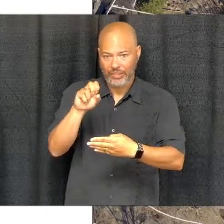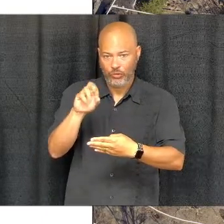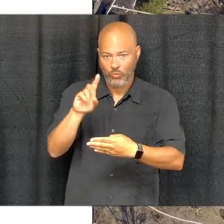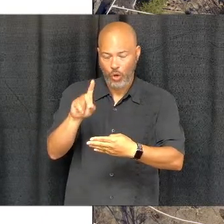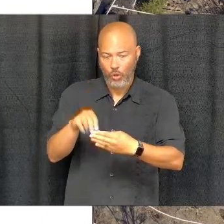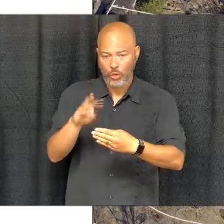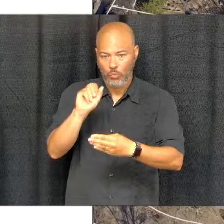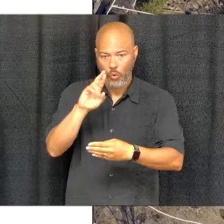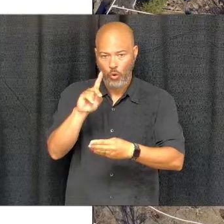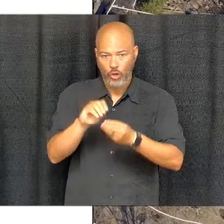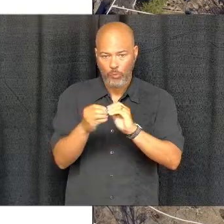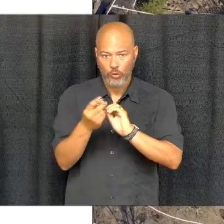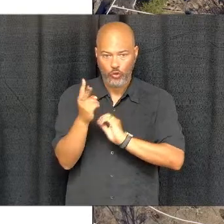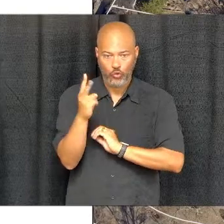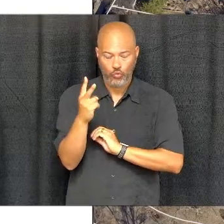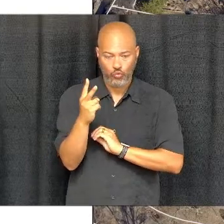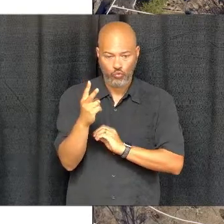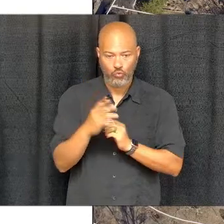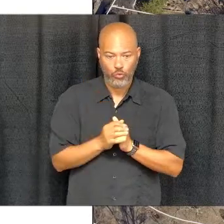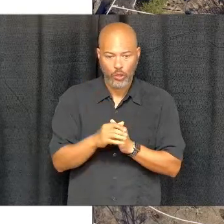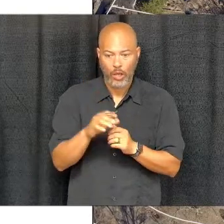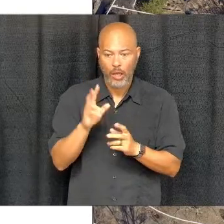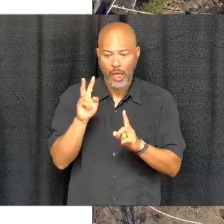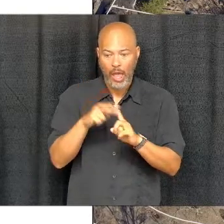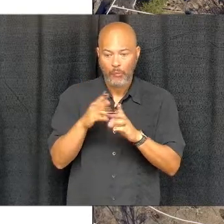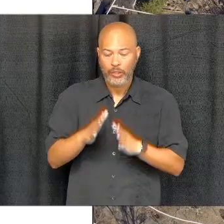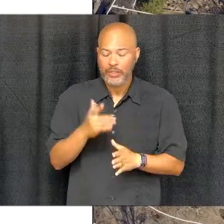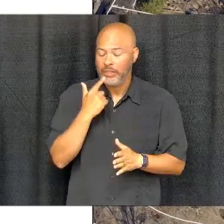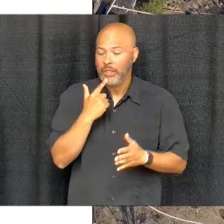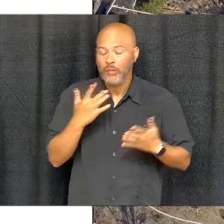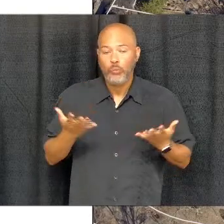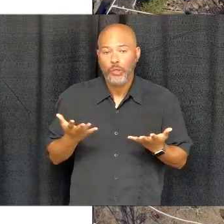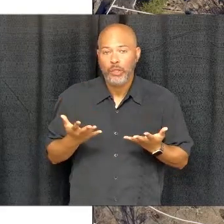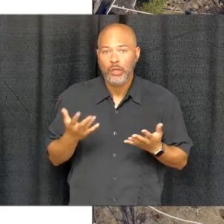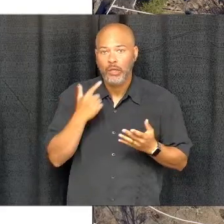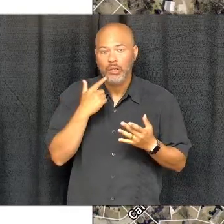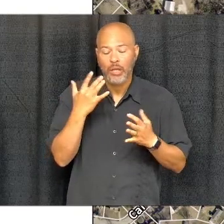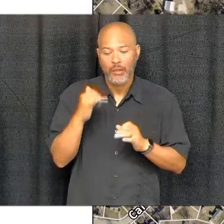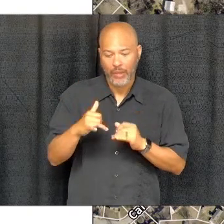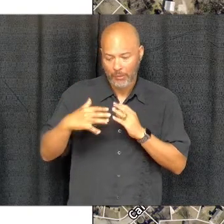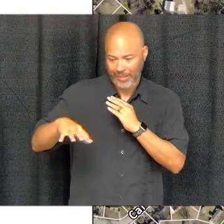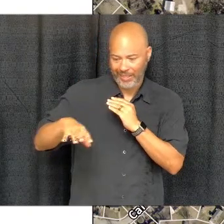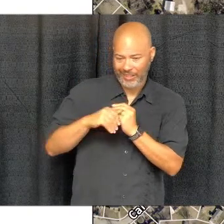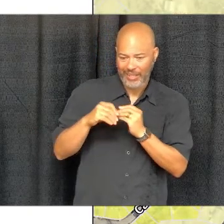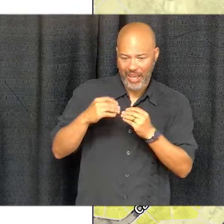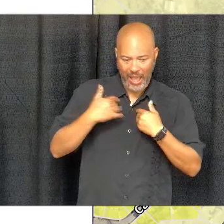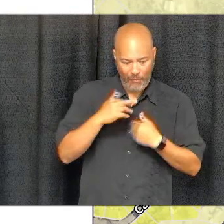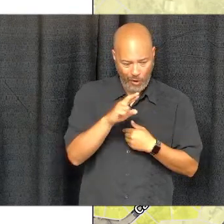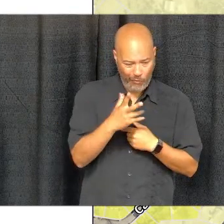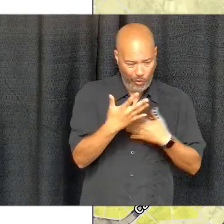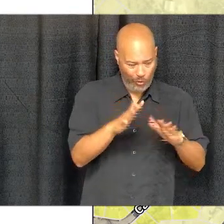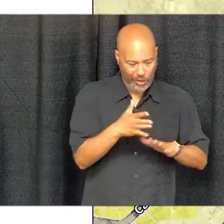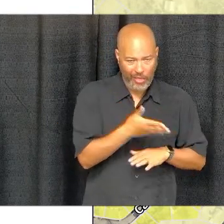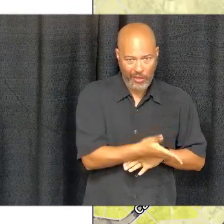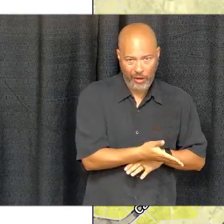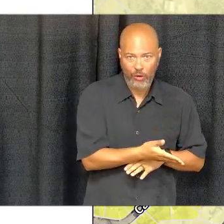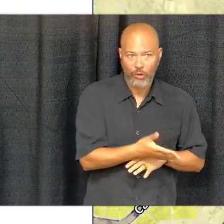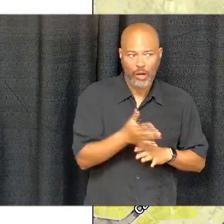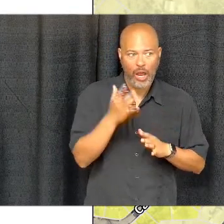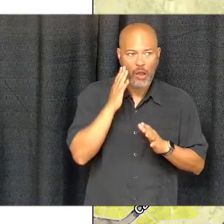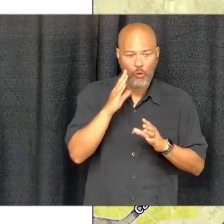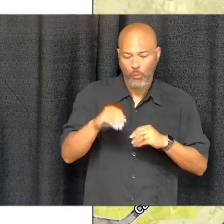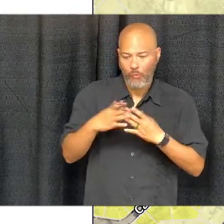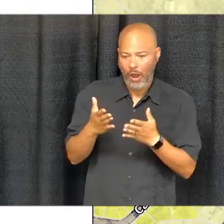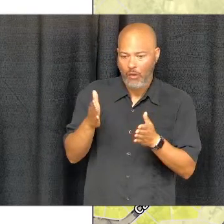City Council Ward Number 2. The applicant's statement is, this is an extension of the existing R4. It will provide